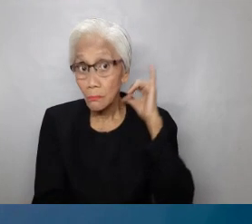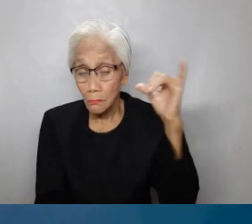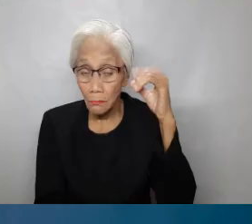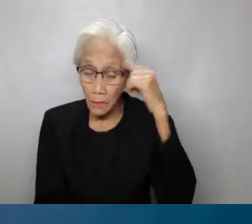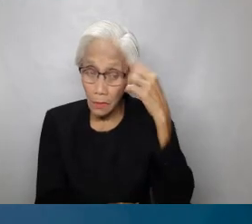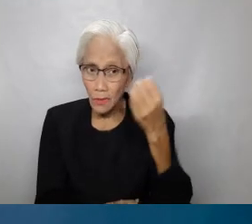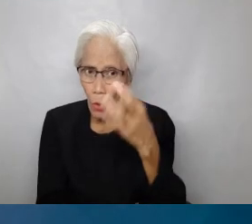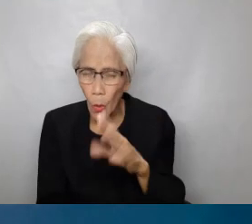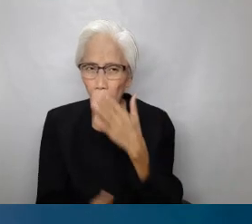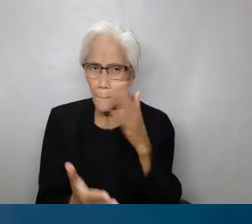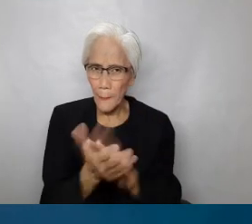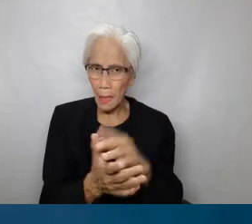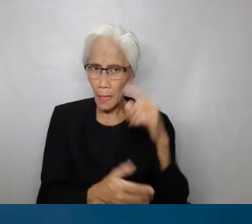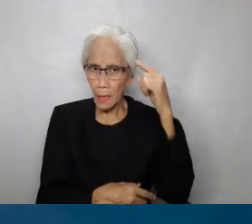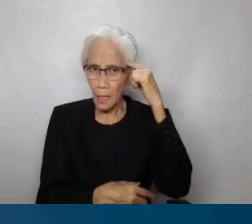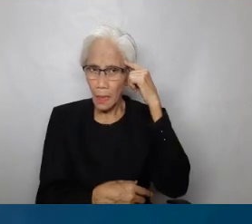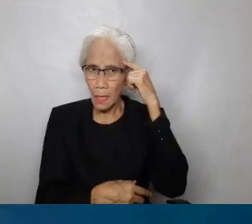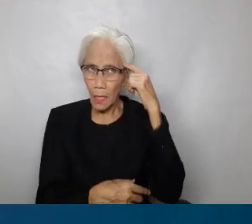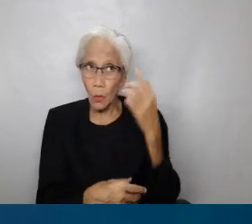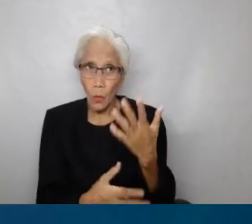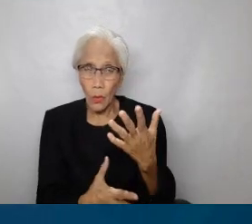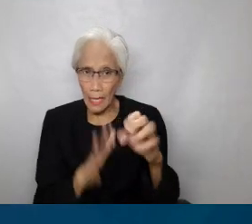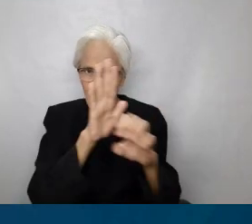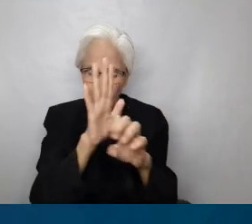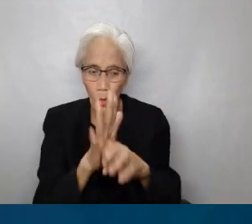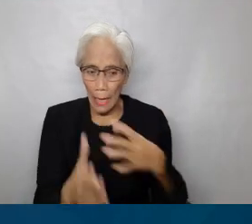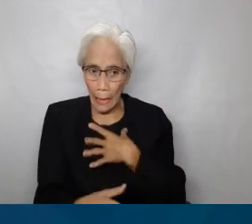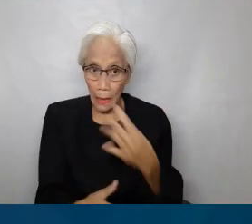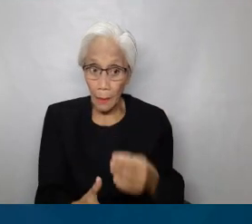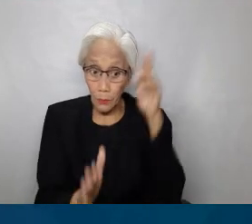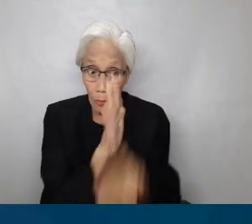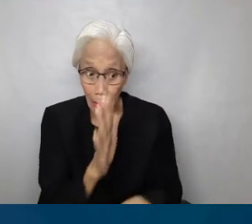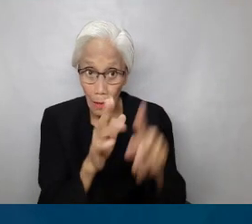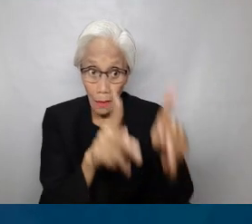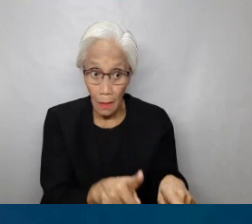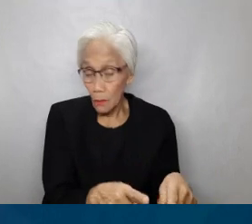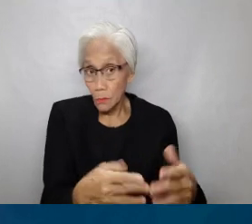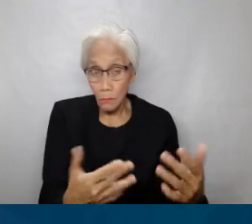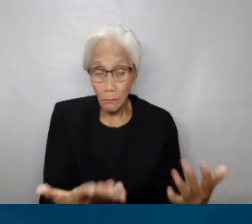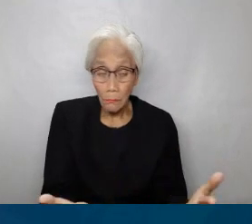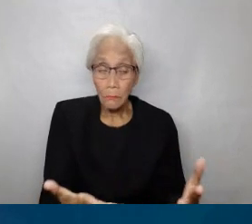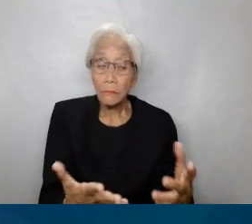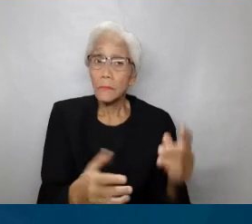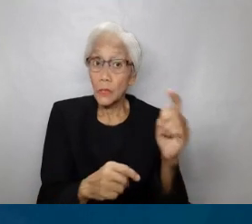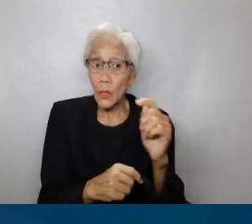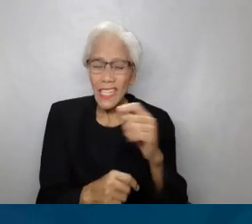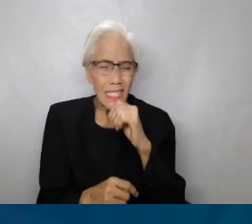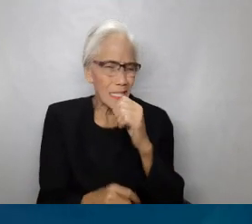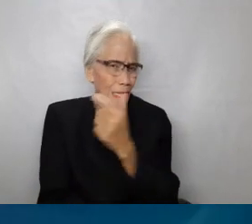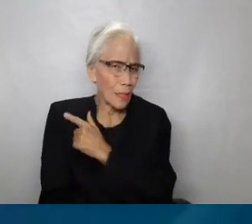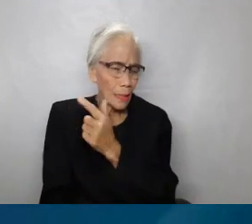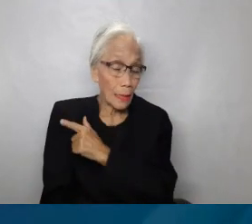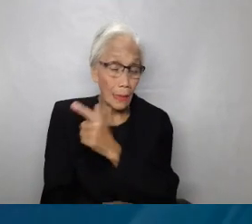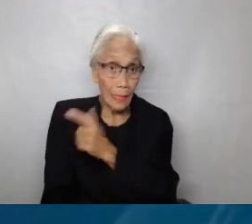thoughts yan. O hindi kaya may evil thoughts siya, halimbawa, na parang gusto niyang pumatay ng tao. Tolerance is not